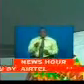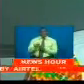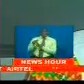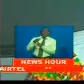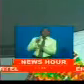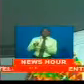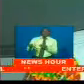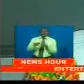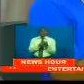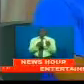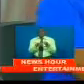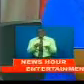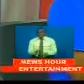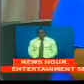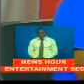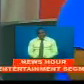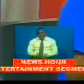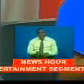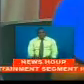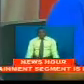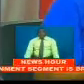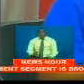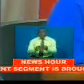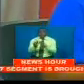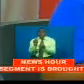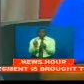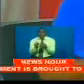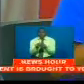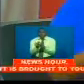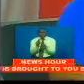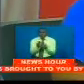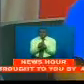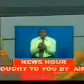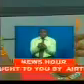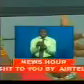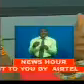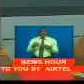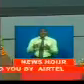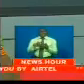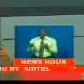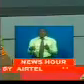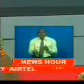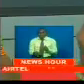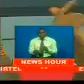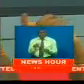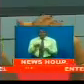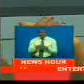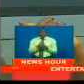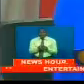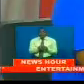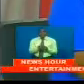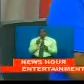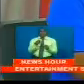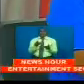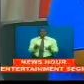he's a celebrity. Okay. And after he did this, he did that. African fabrics made into clothes. How come they are so expensive? Okay. It's all got to do with